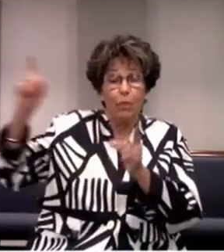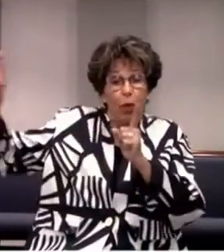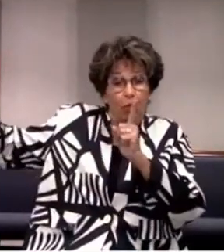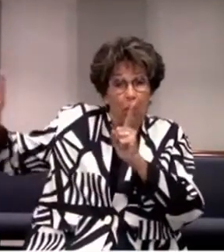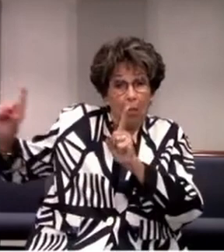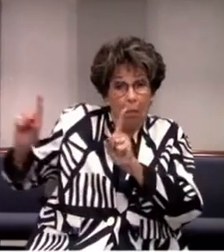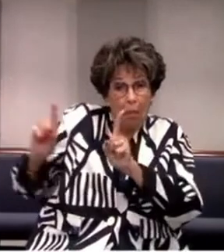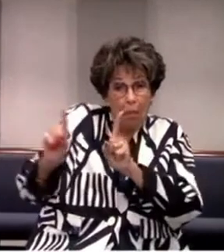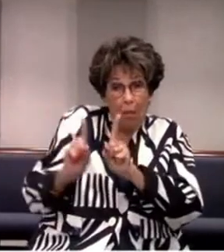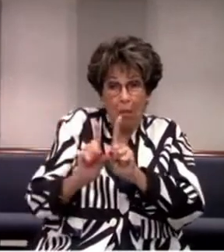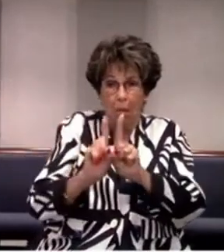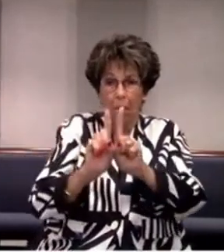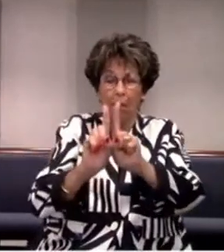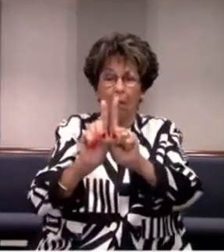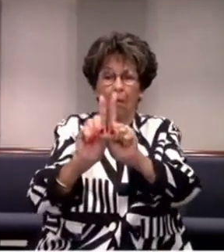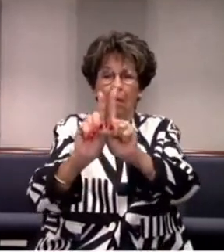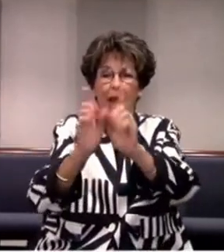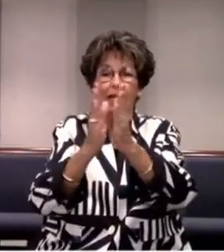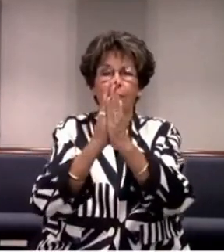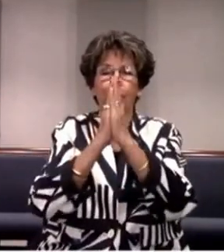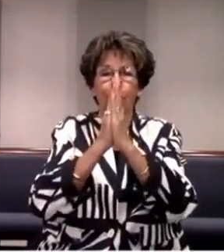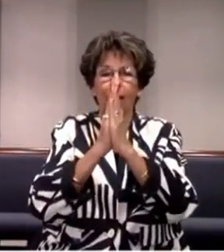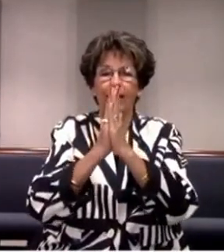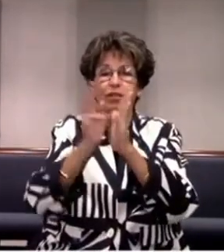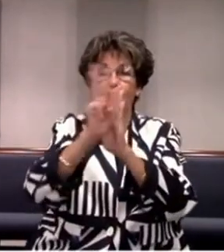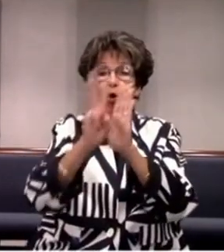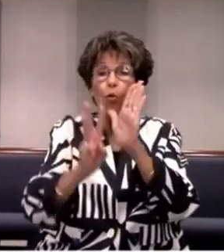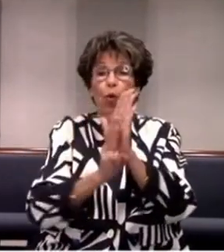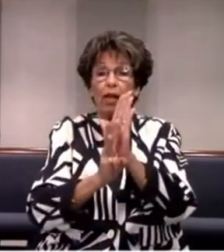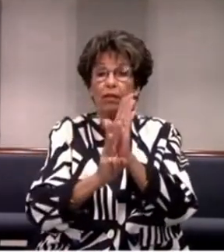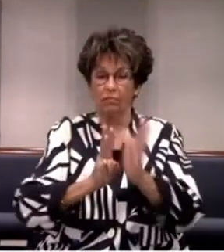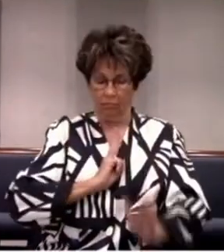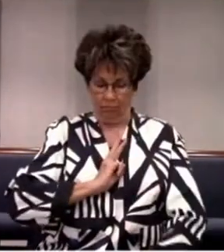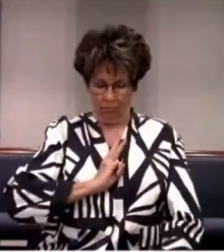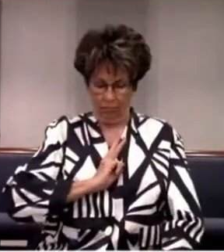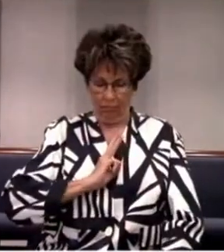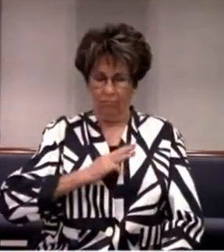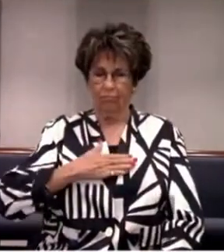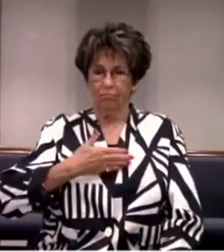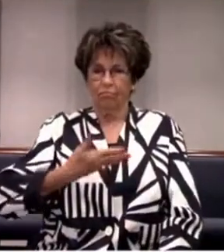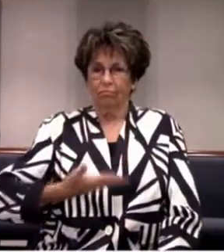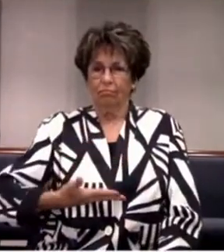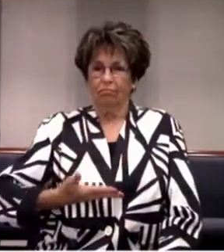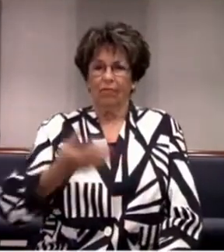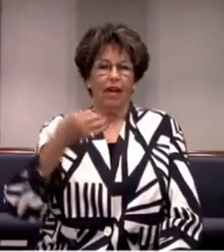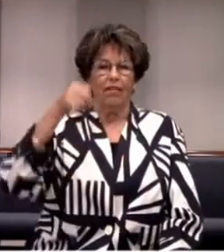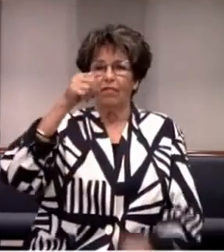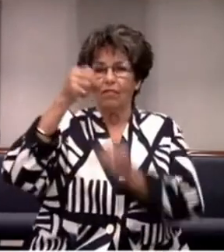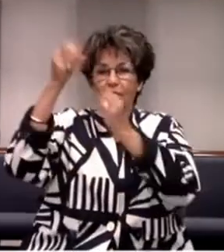just prays the will of the Father for me. God, that's great.